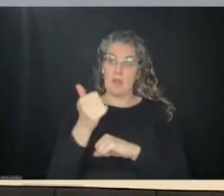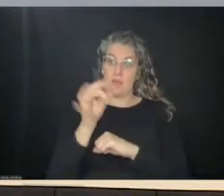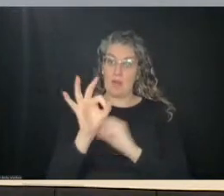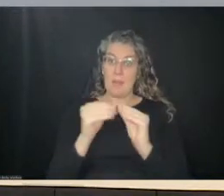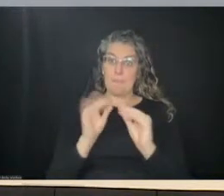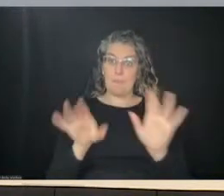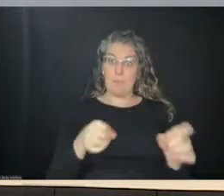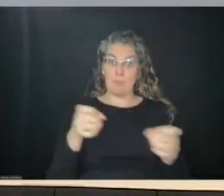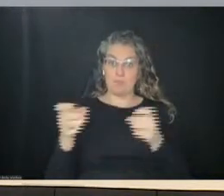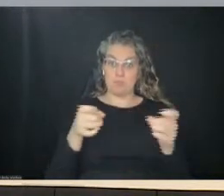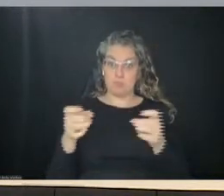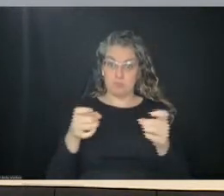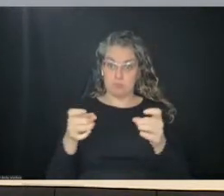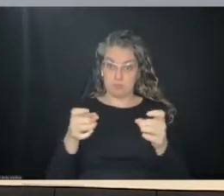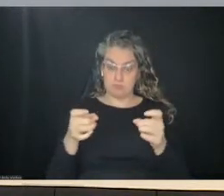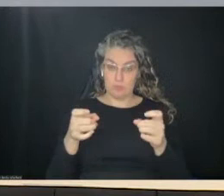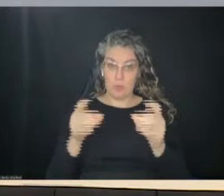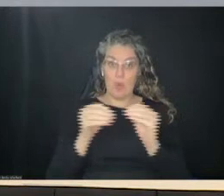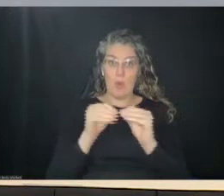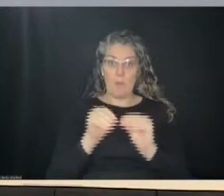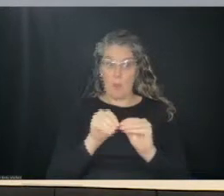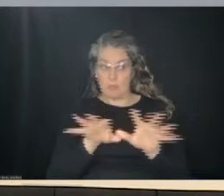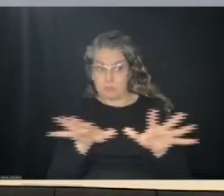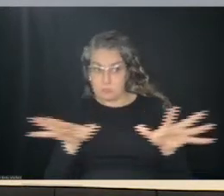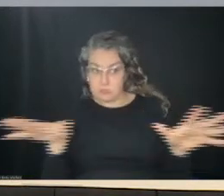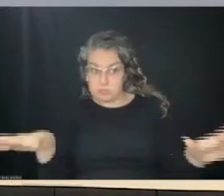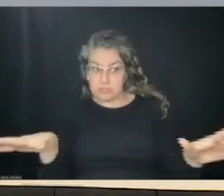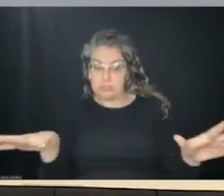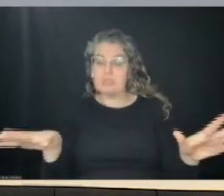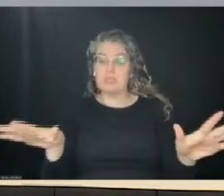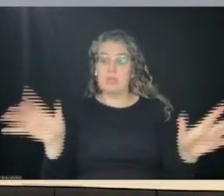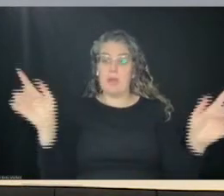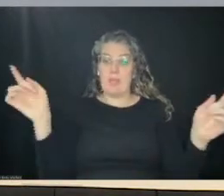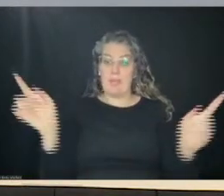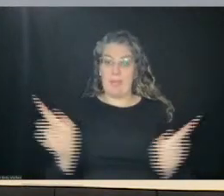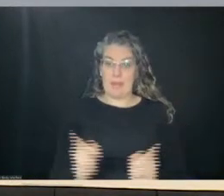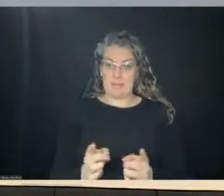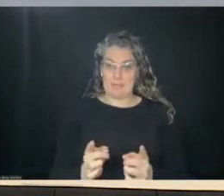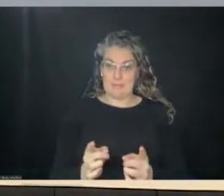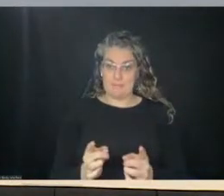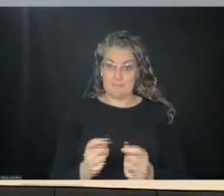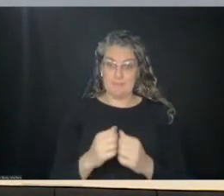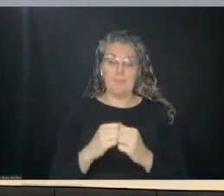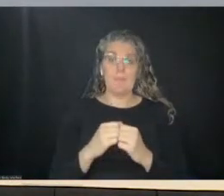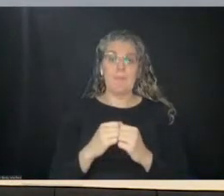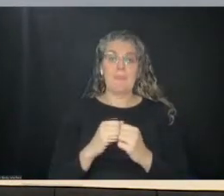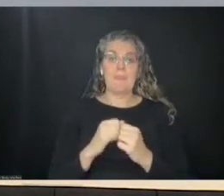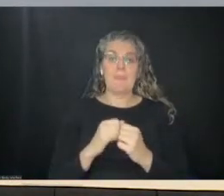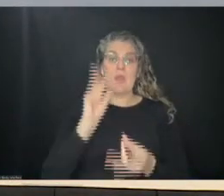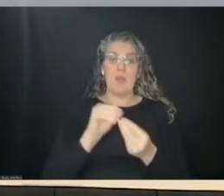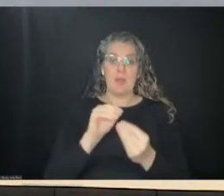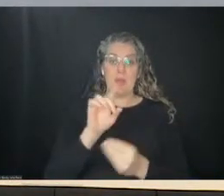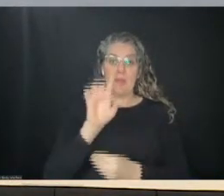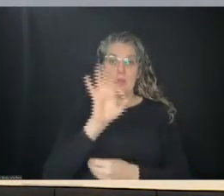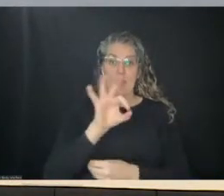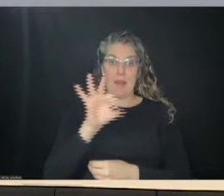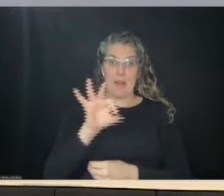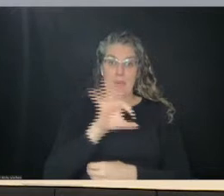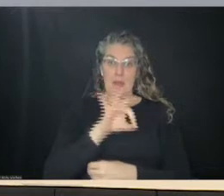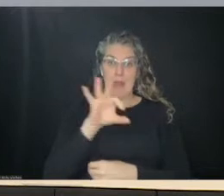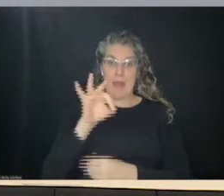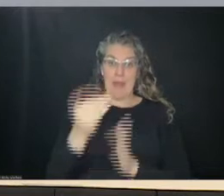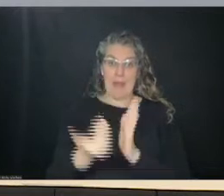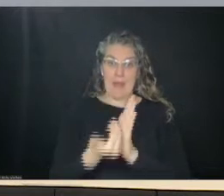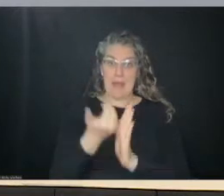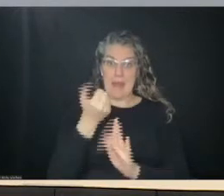of transmission appear to be working. In Atlantic Canada, there have been 999 new cases and 15 deaths